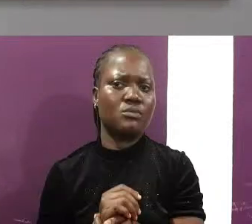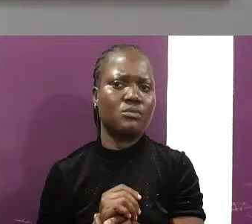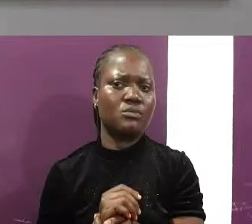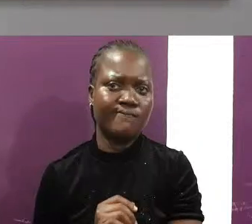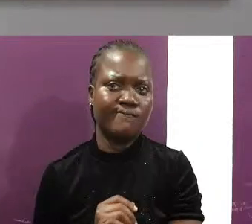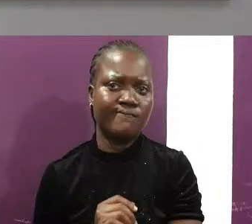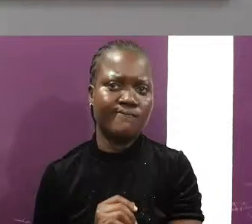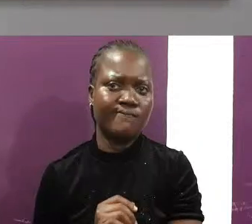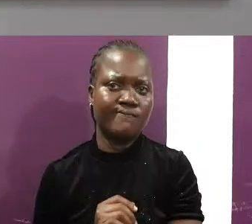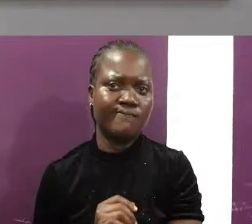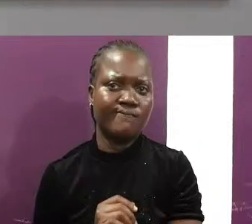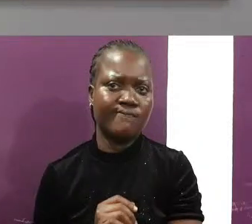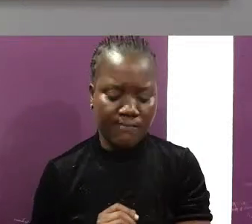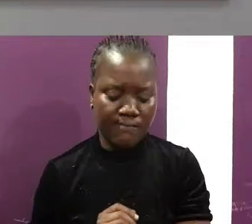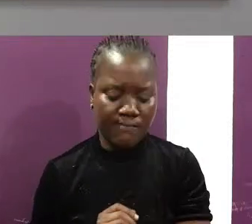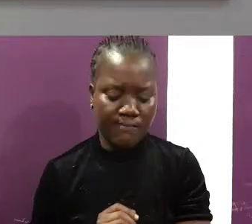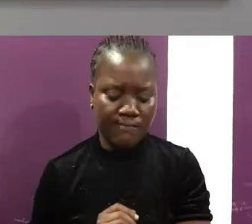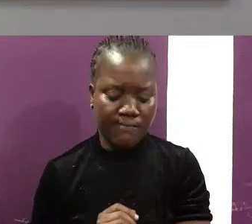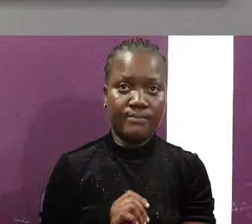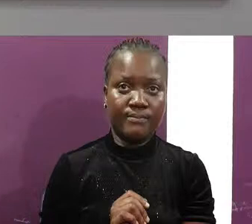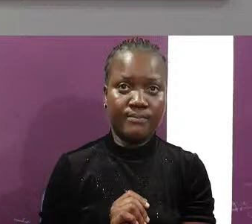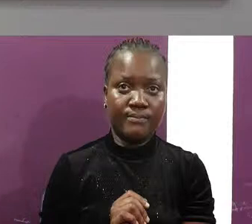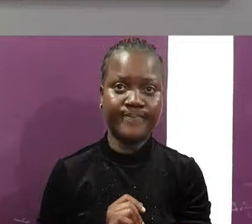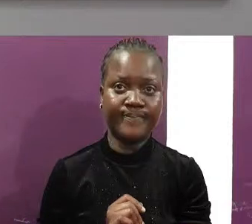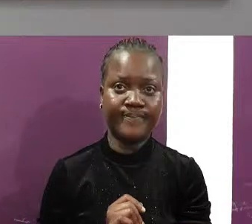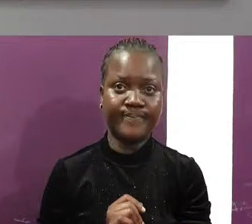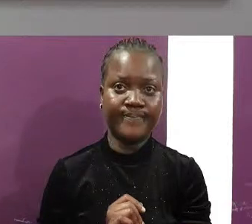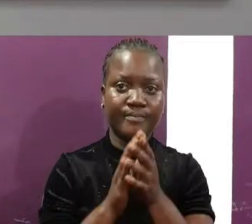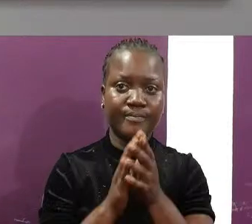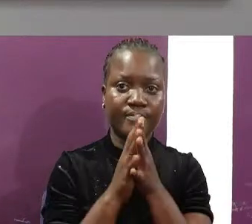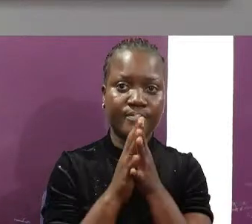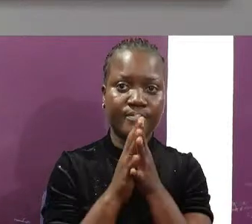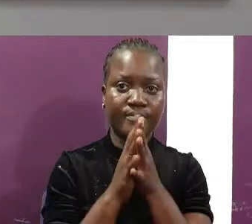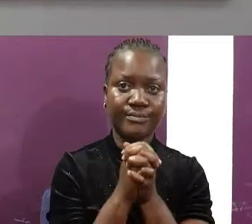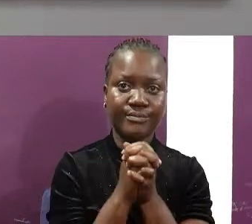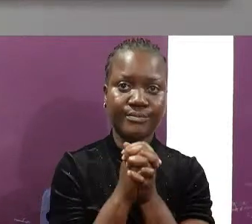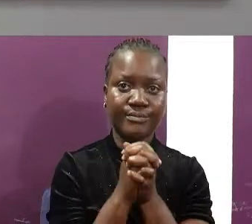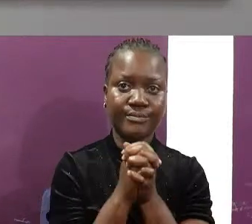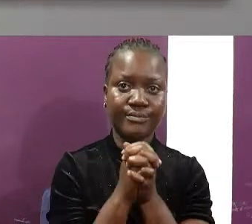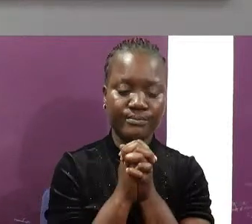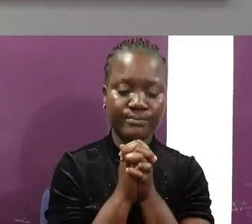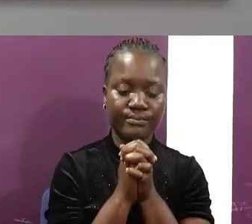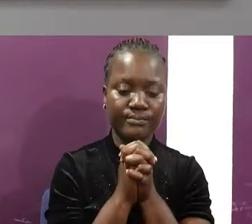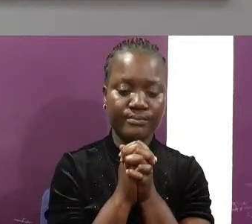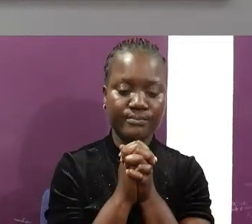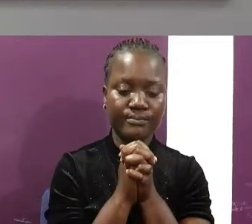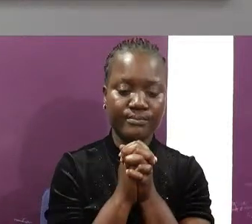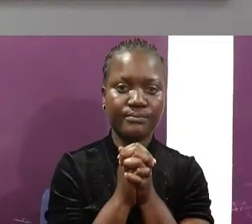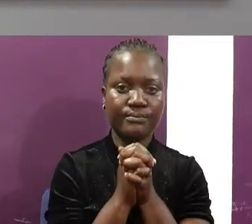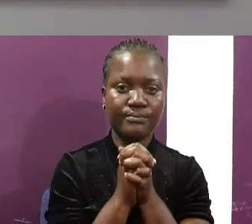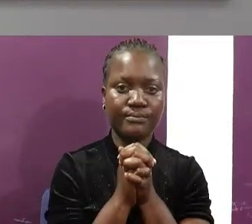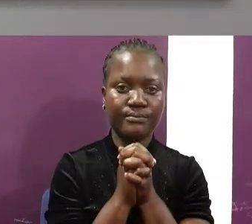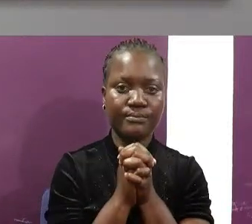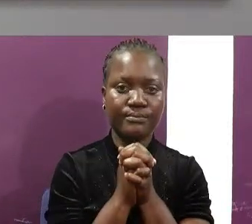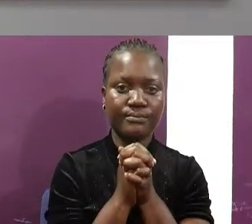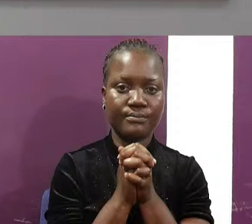and Aaron, they were rejecting the message that God gave to Moses and Aaron.